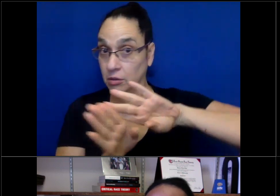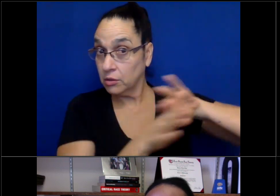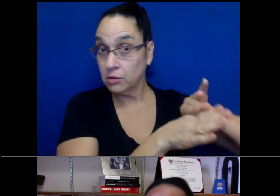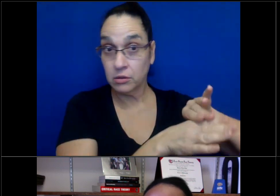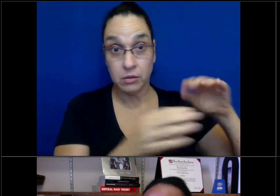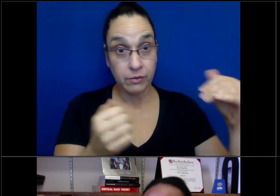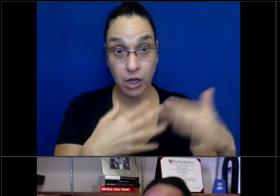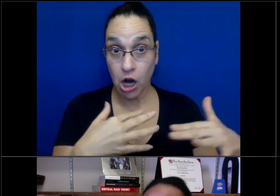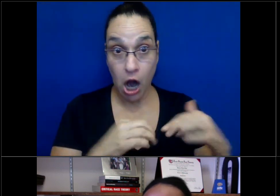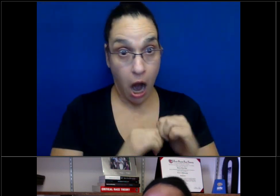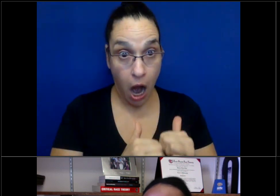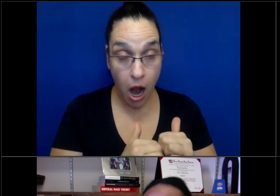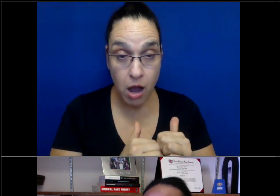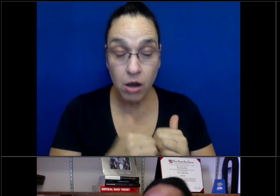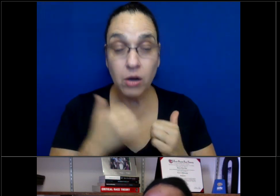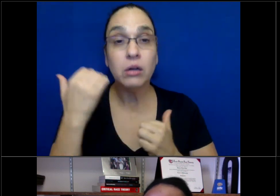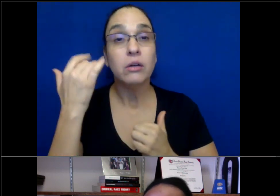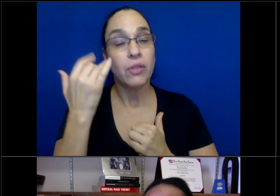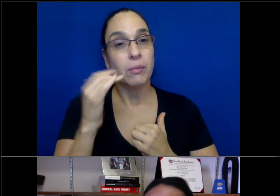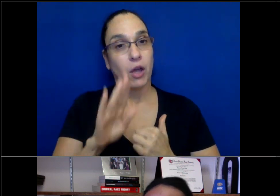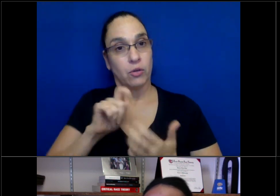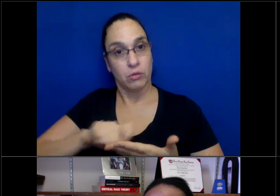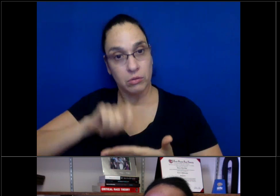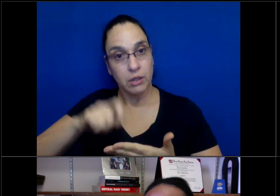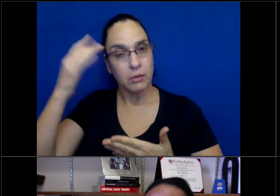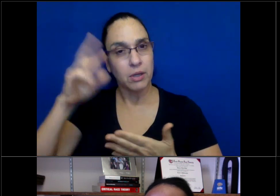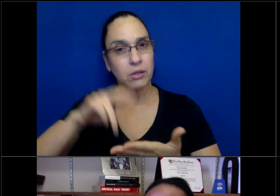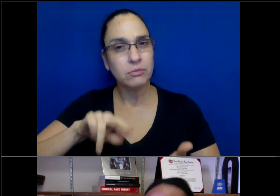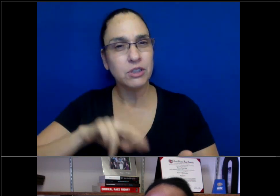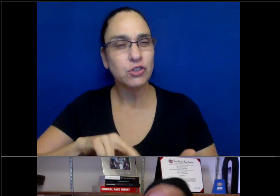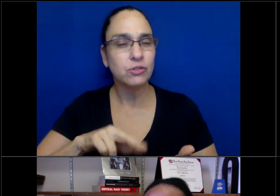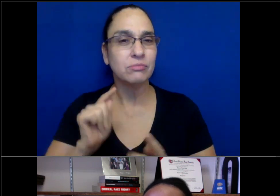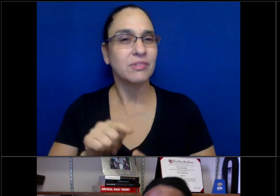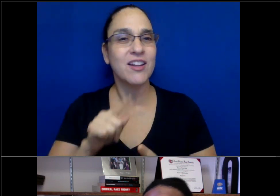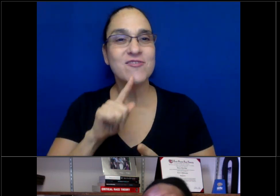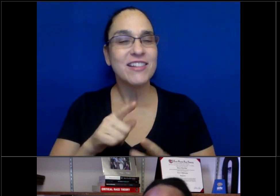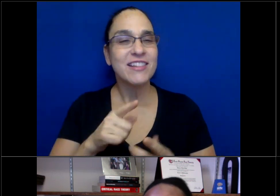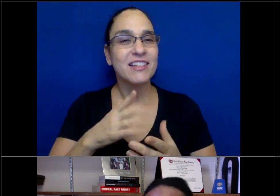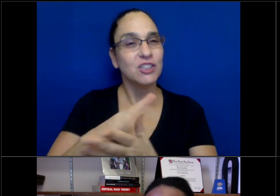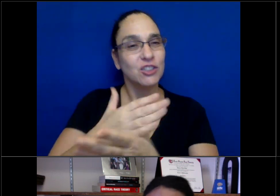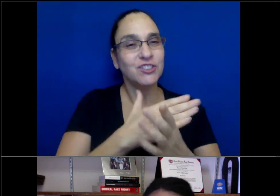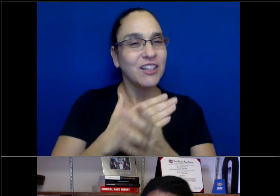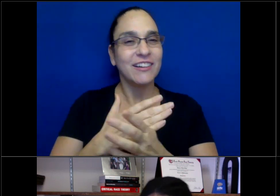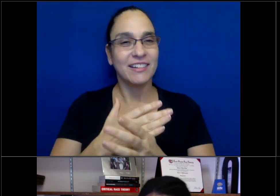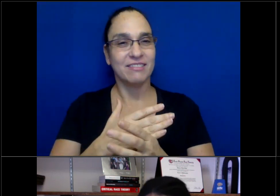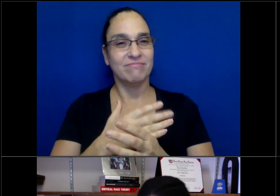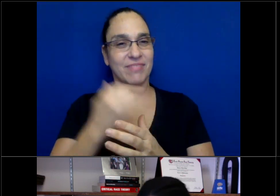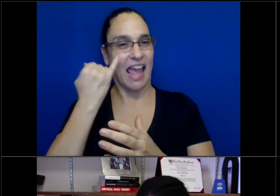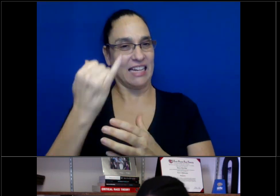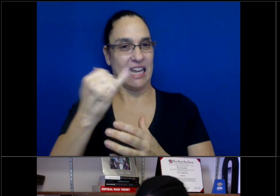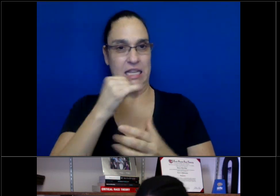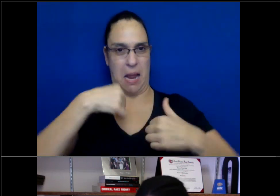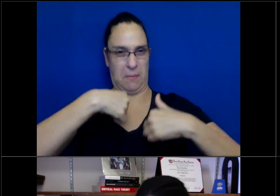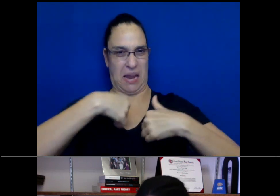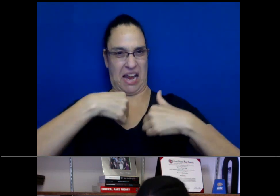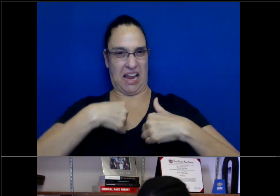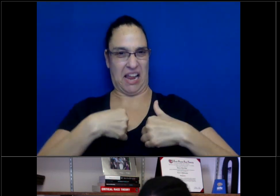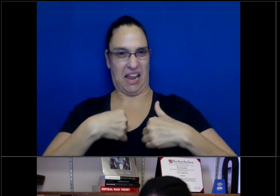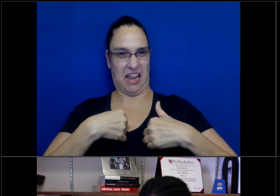about your writing and your research. It's really about ideas, not about you. And